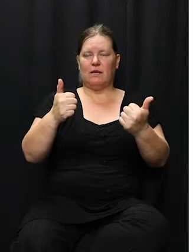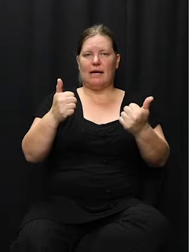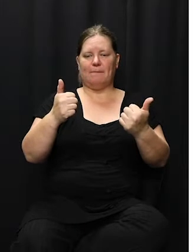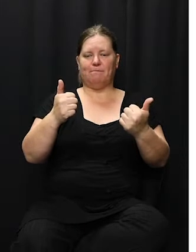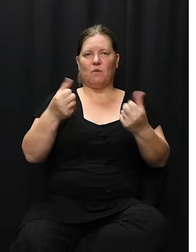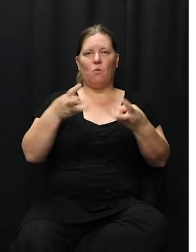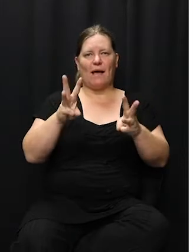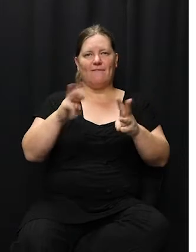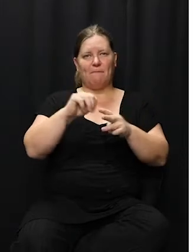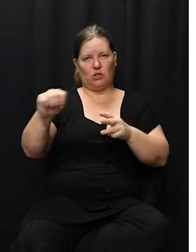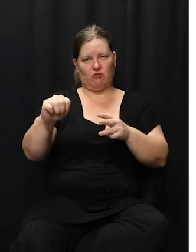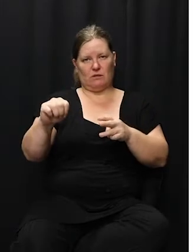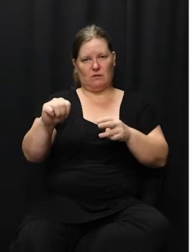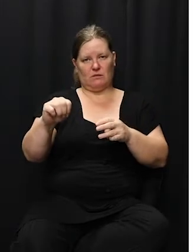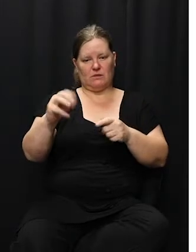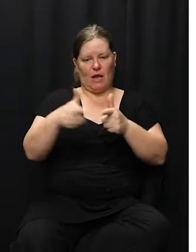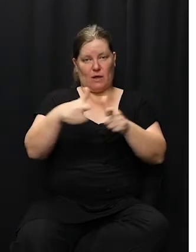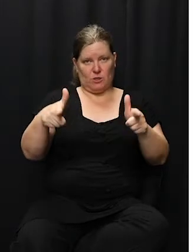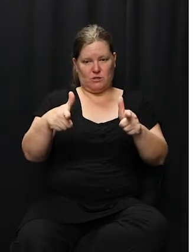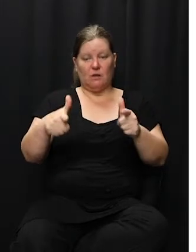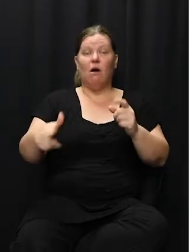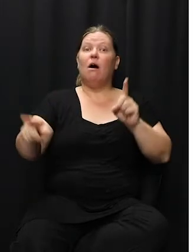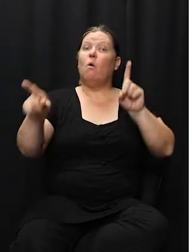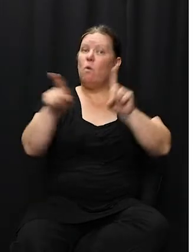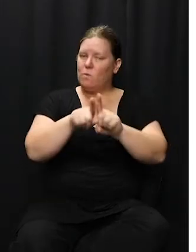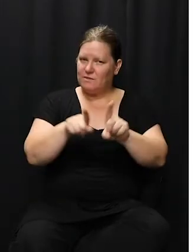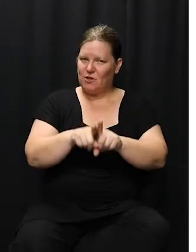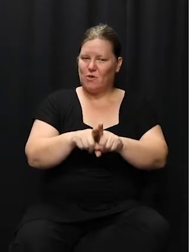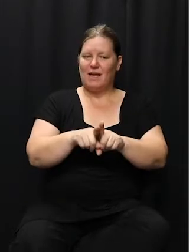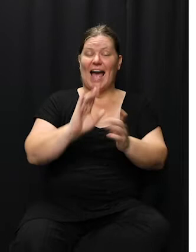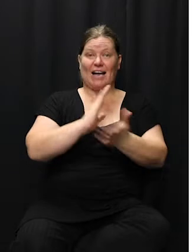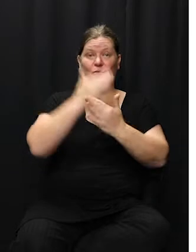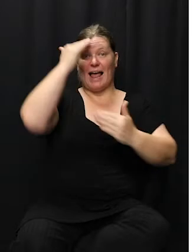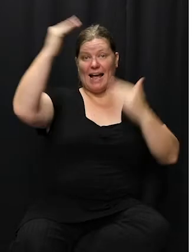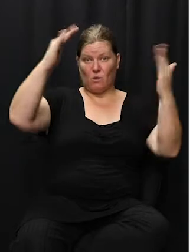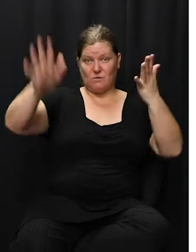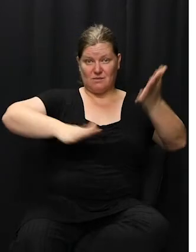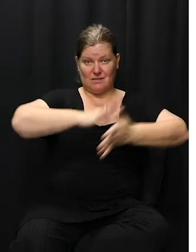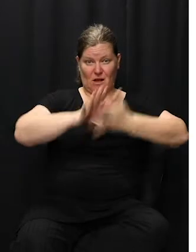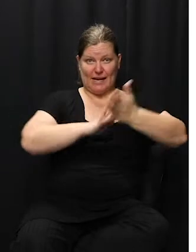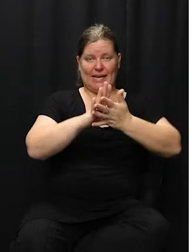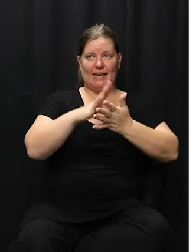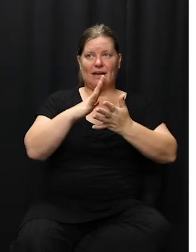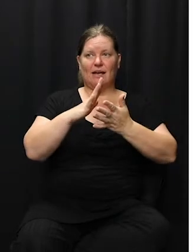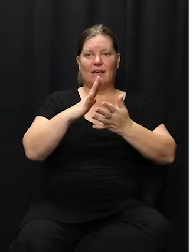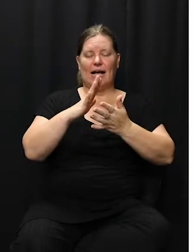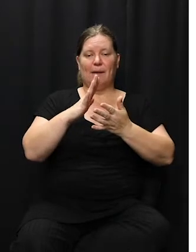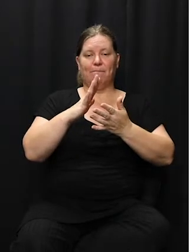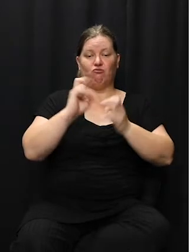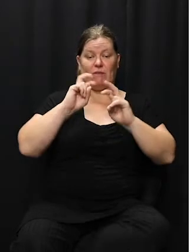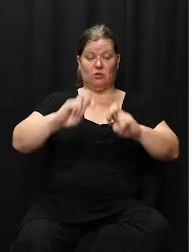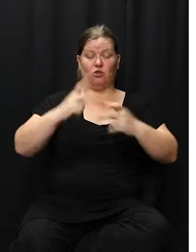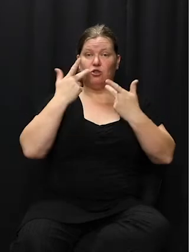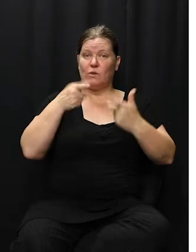not a great way of measuring language for signing children. Also, actual adults in sign